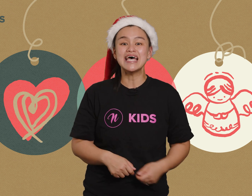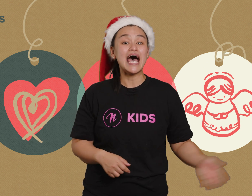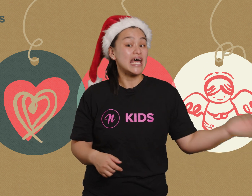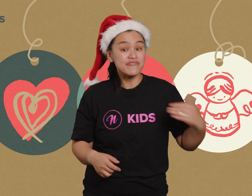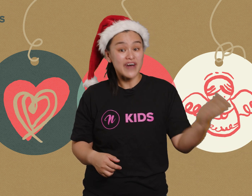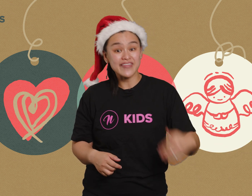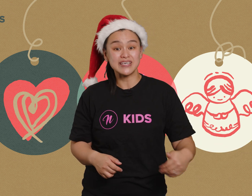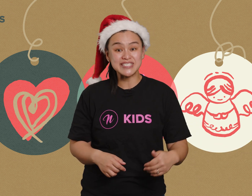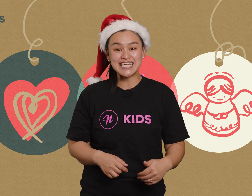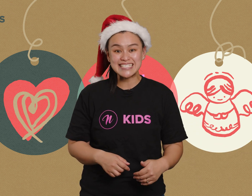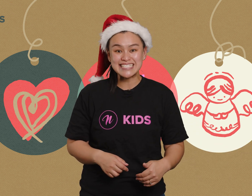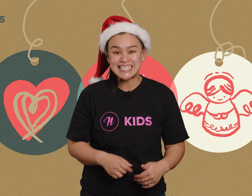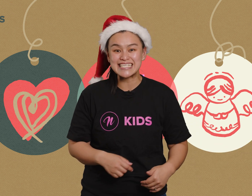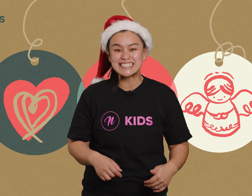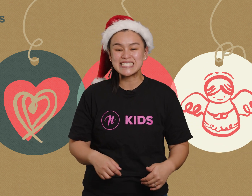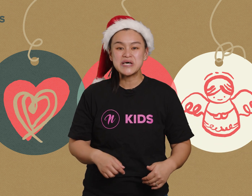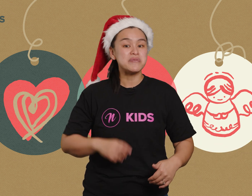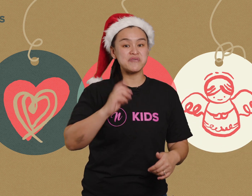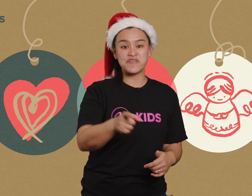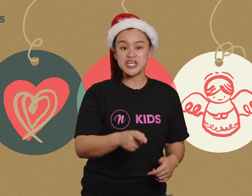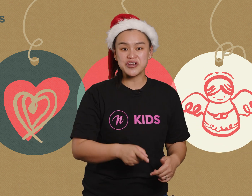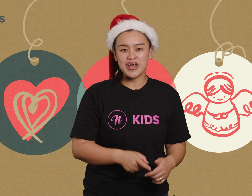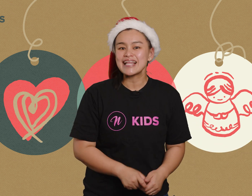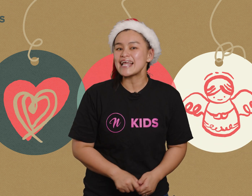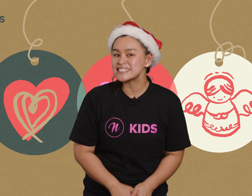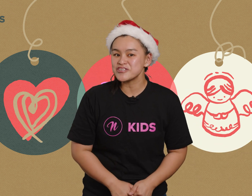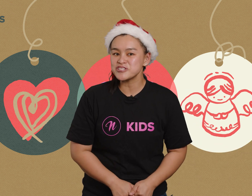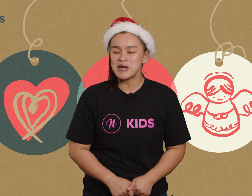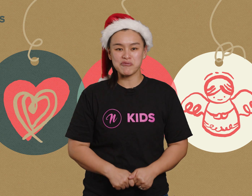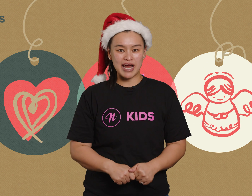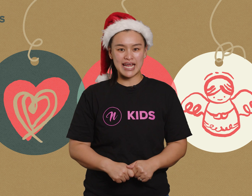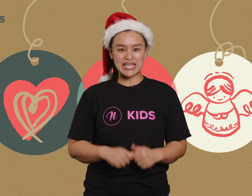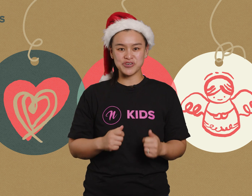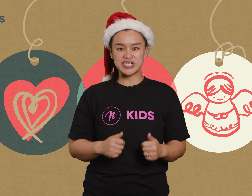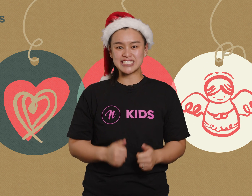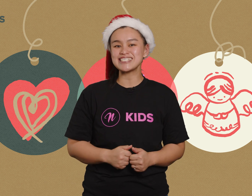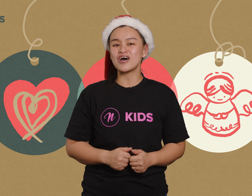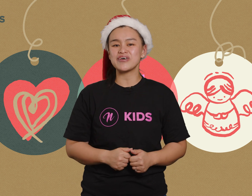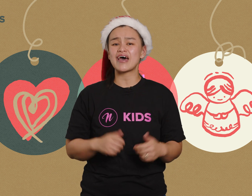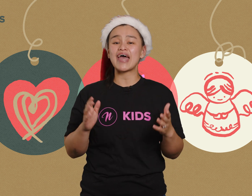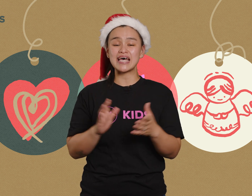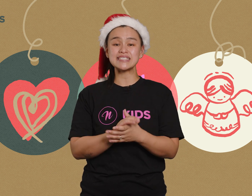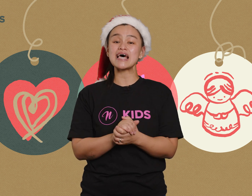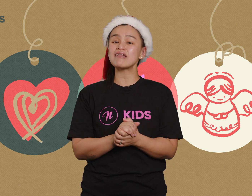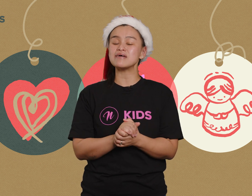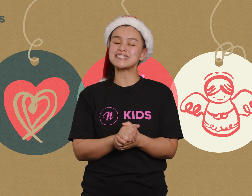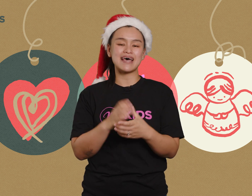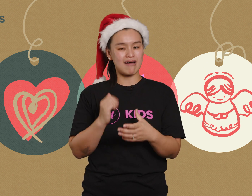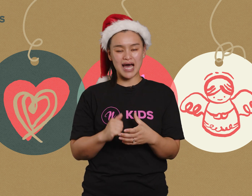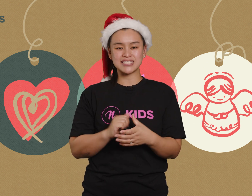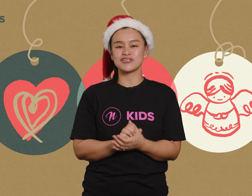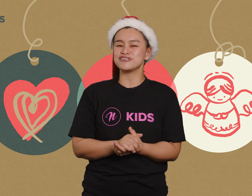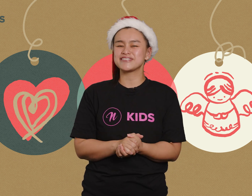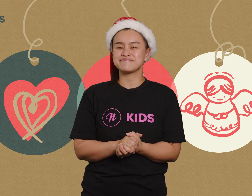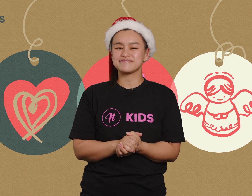coming week and invite them to Nations Kids? But before you go, let's close by praying and talking to God with our hands in our laps and